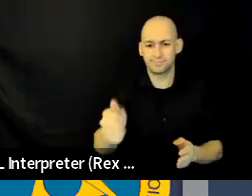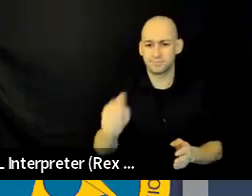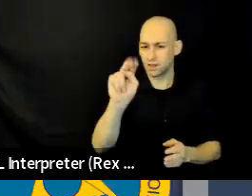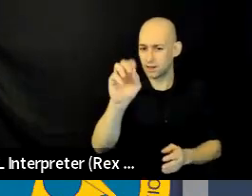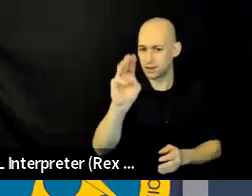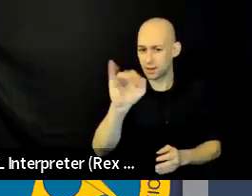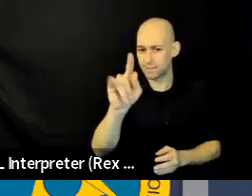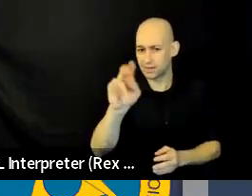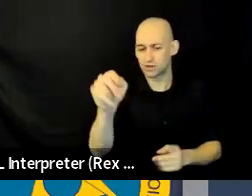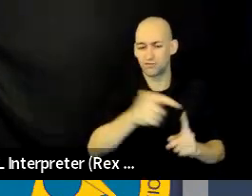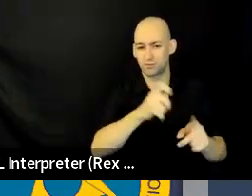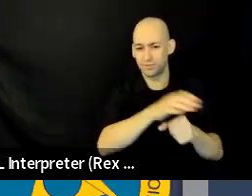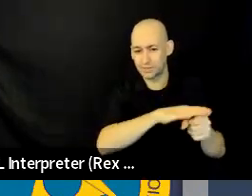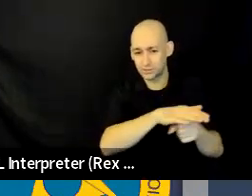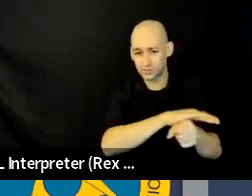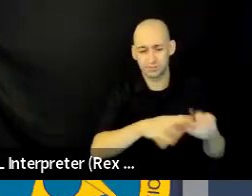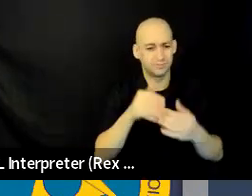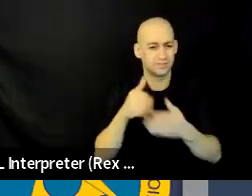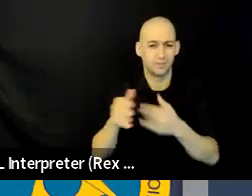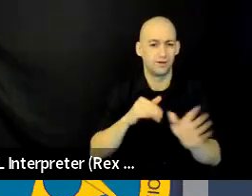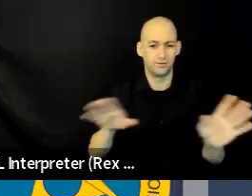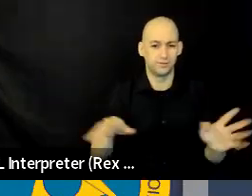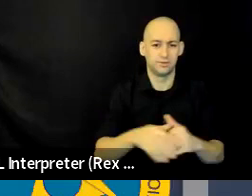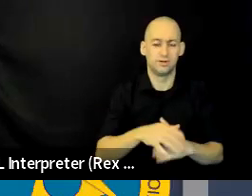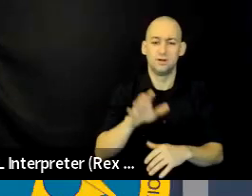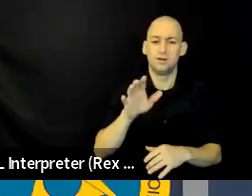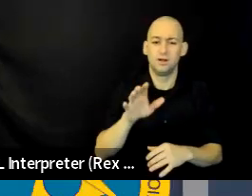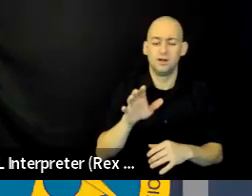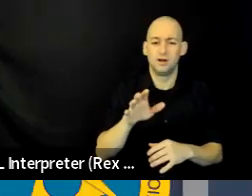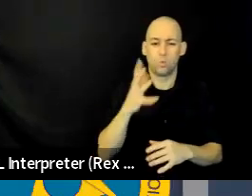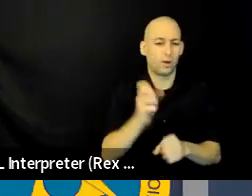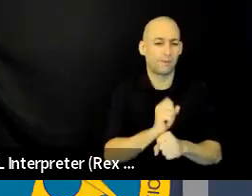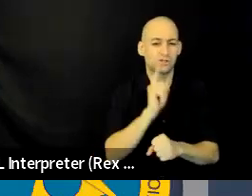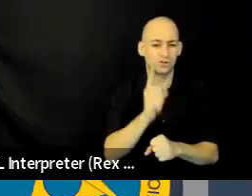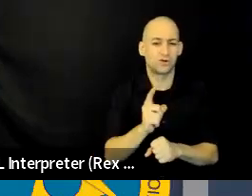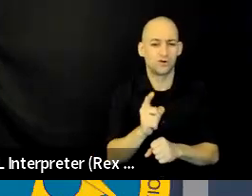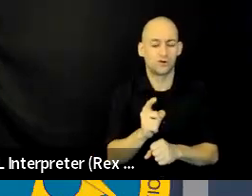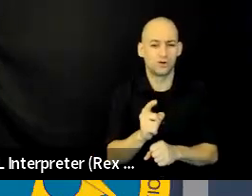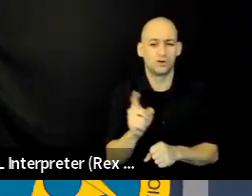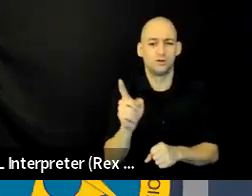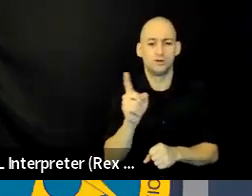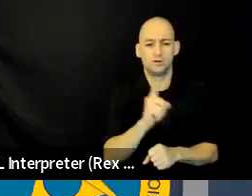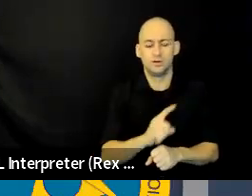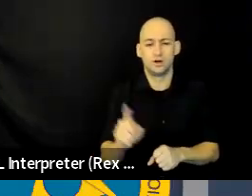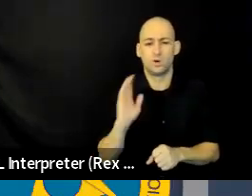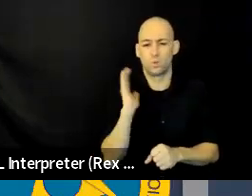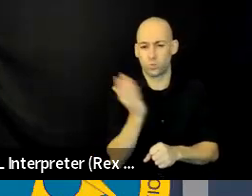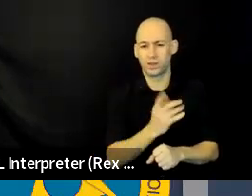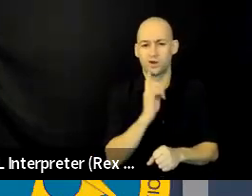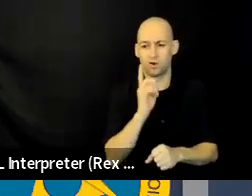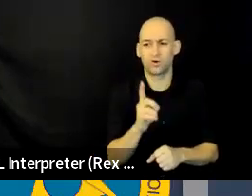districts or however we're getting those, we really want to make sure that we are, as